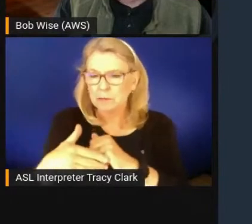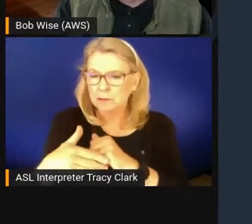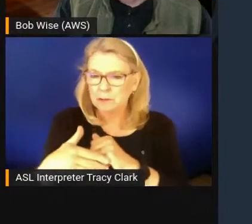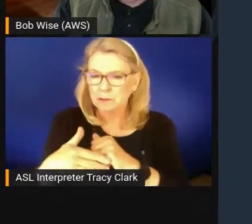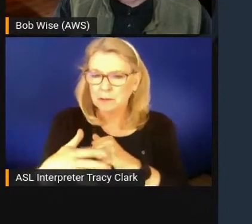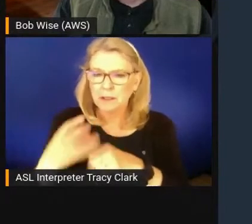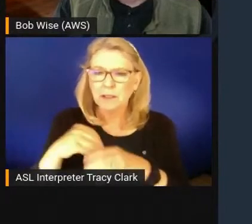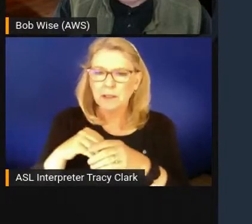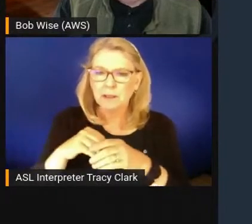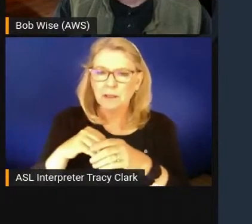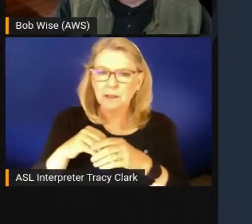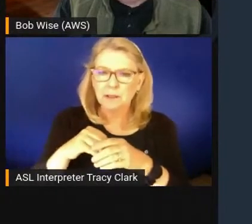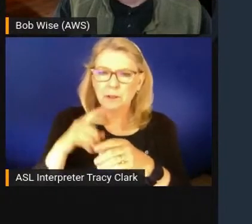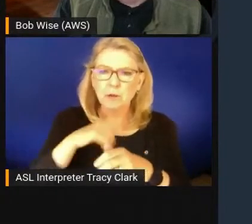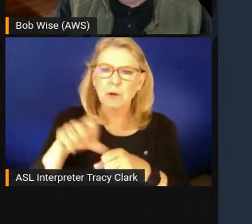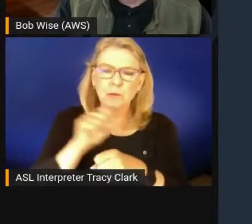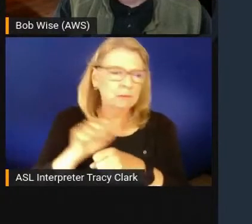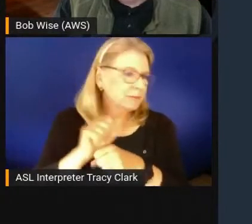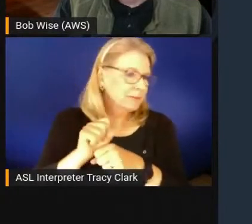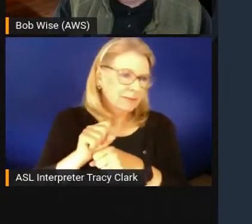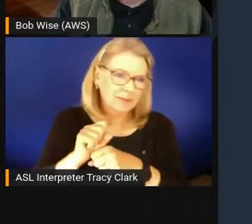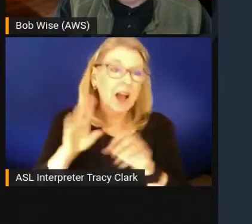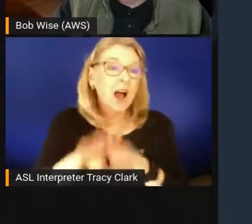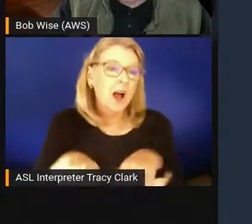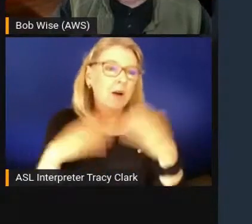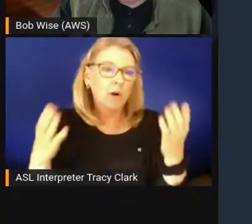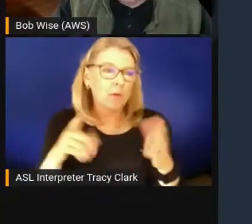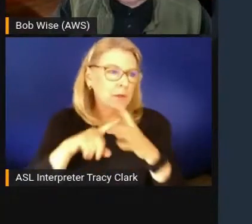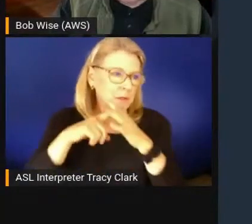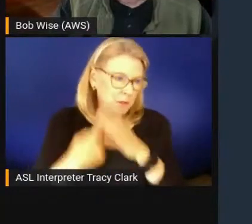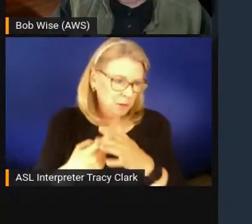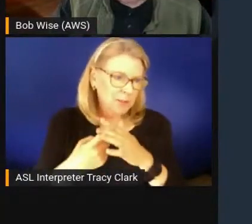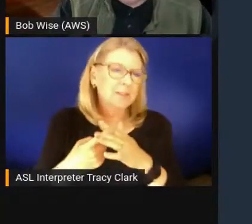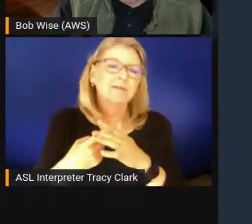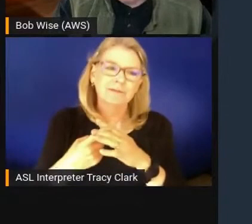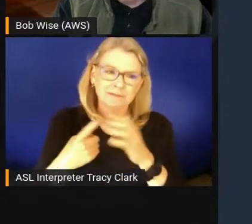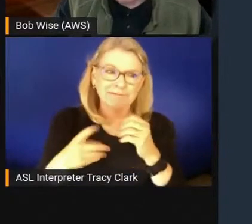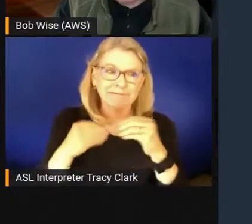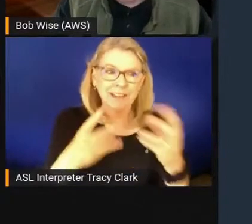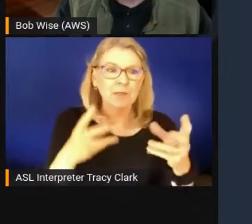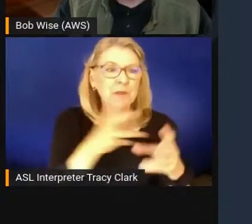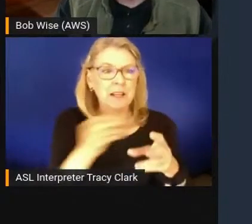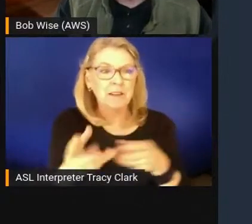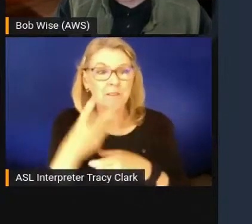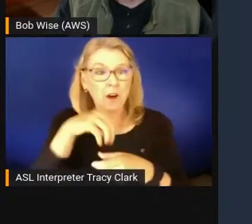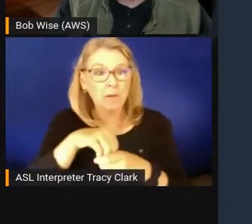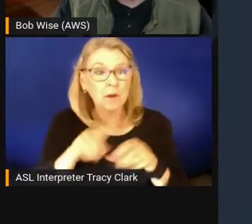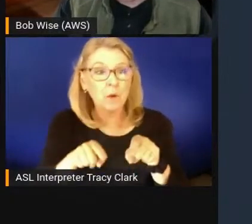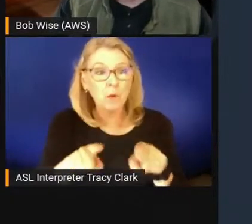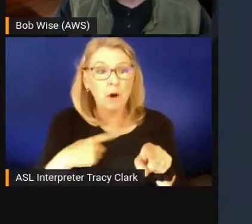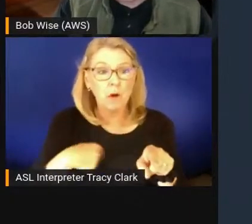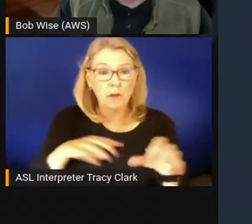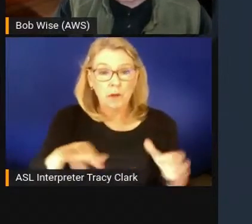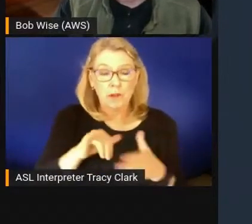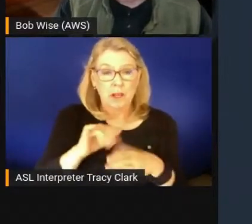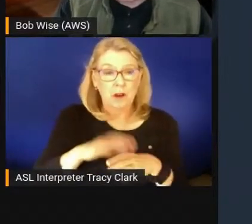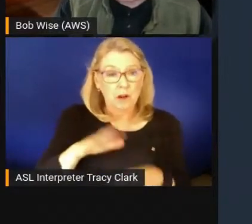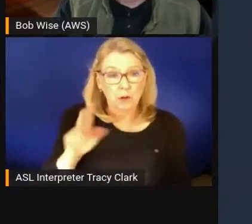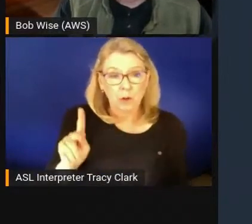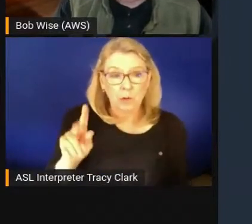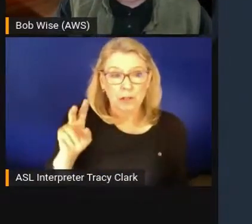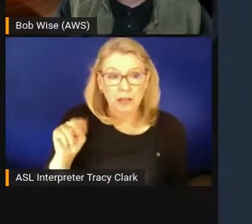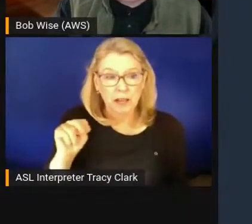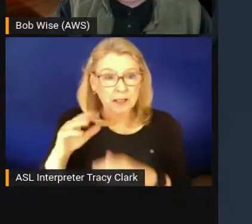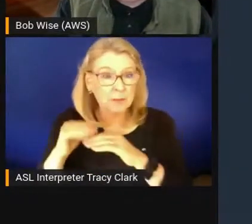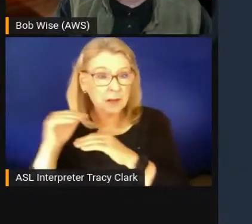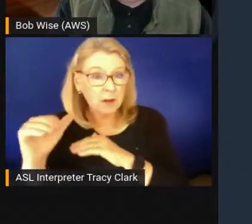AWS. Our open source contributions and involvement, while we do that on Kubernetes, extend beyond